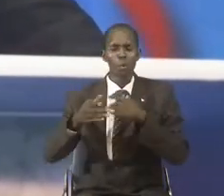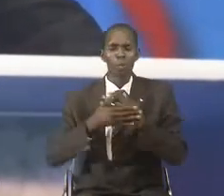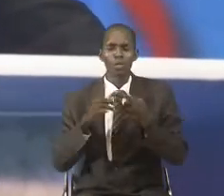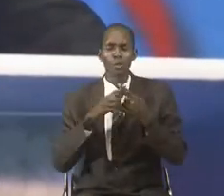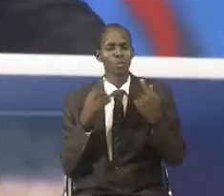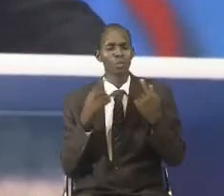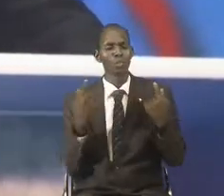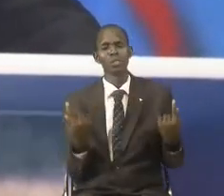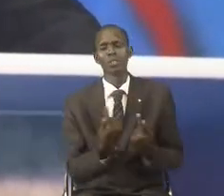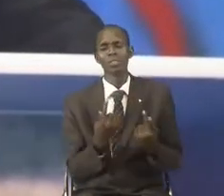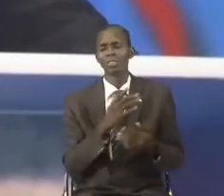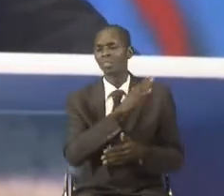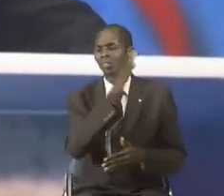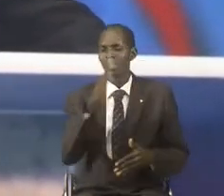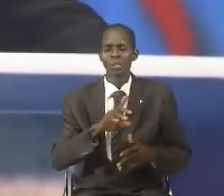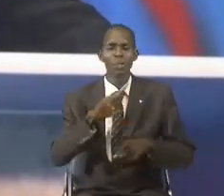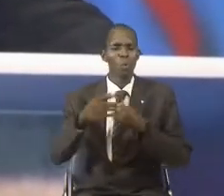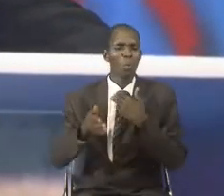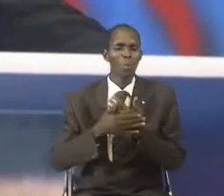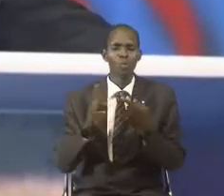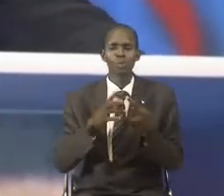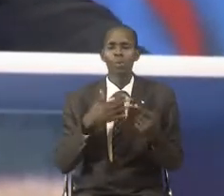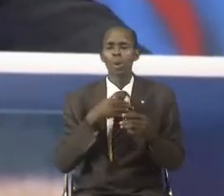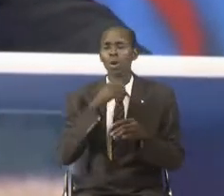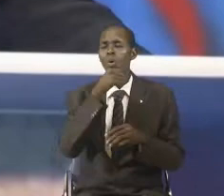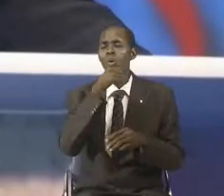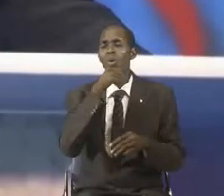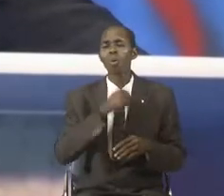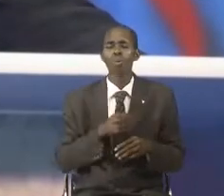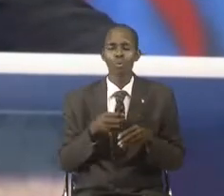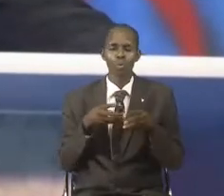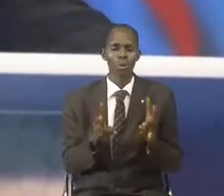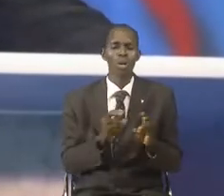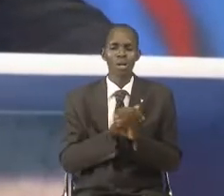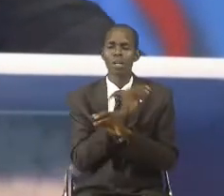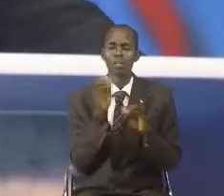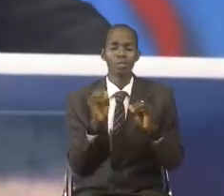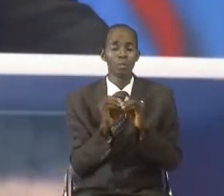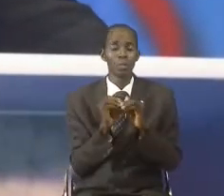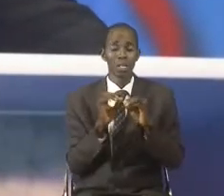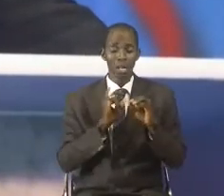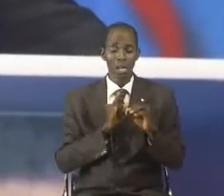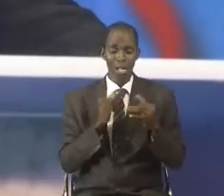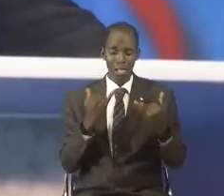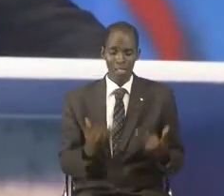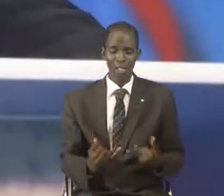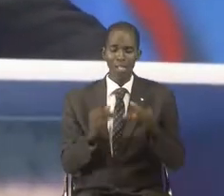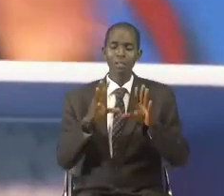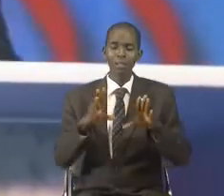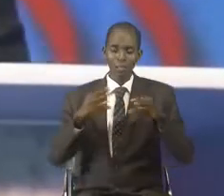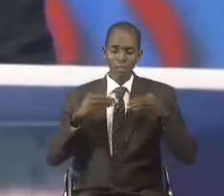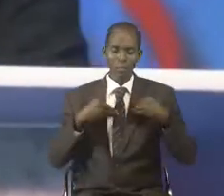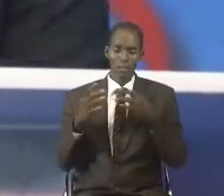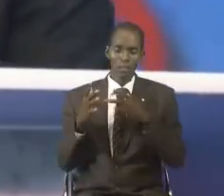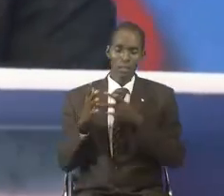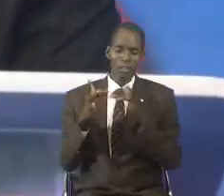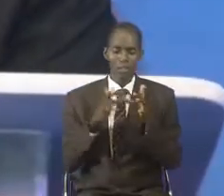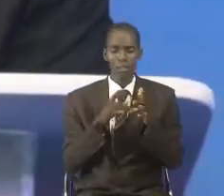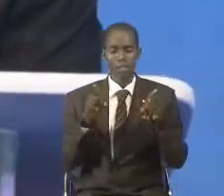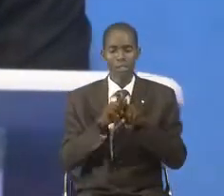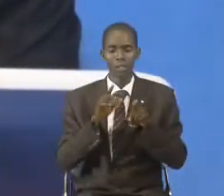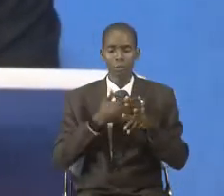not go back to sin. I'll not go back to my old ways anymore. I